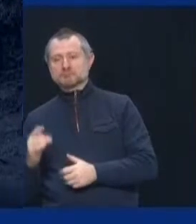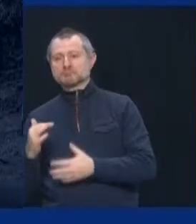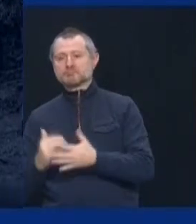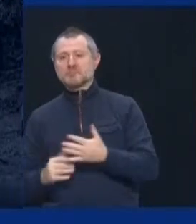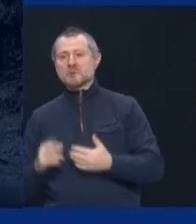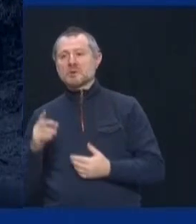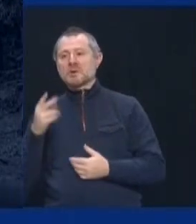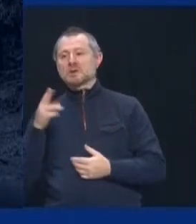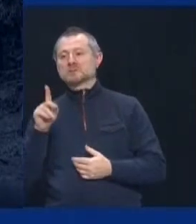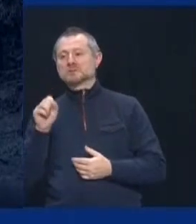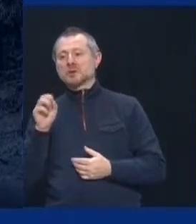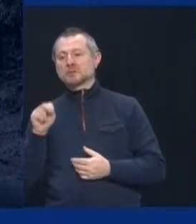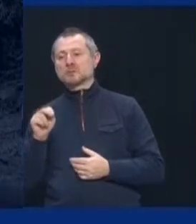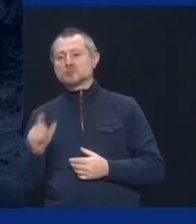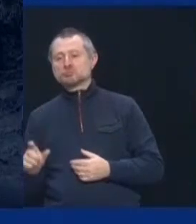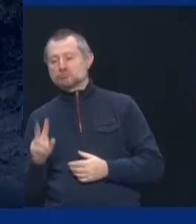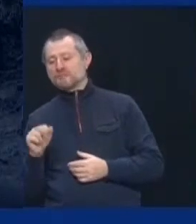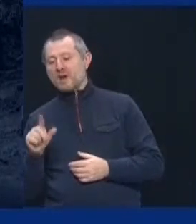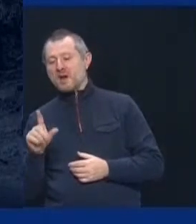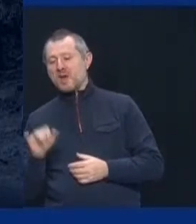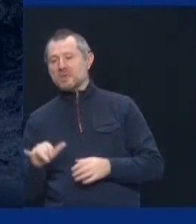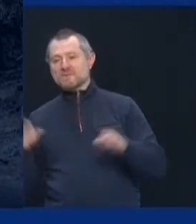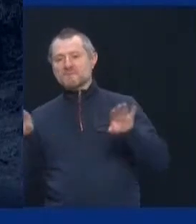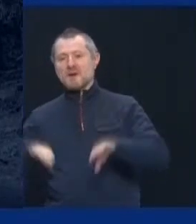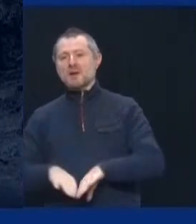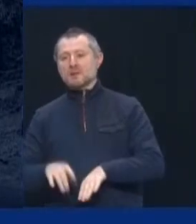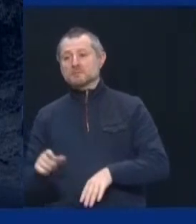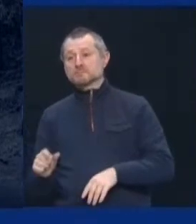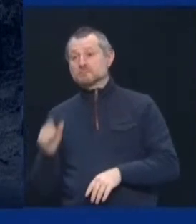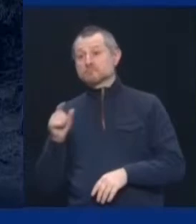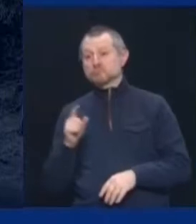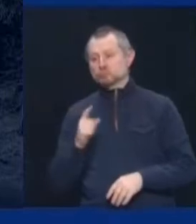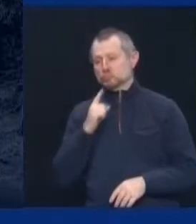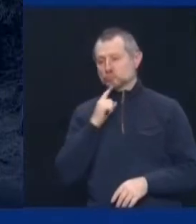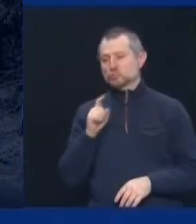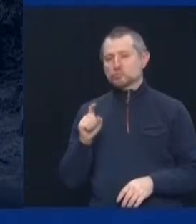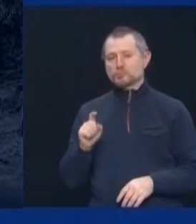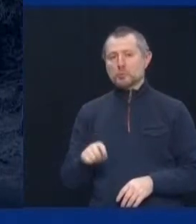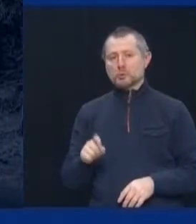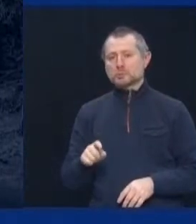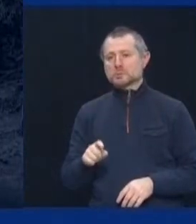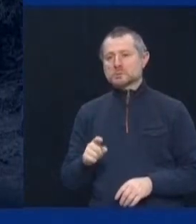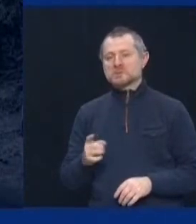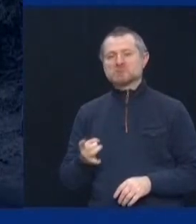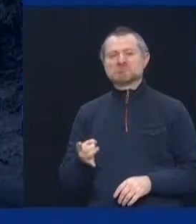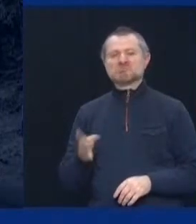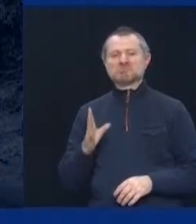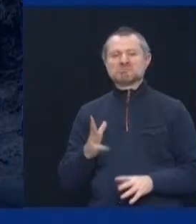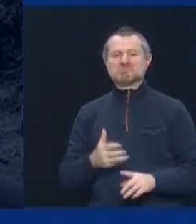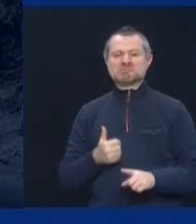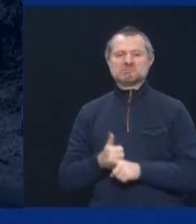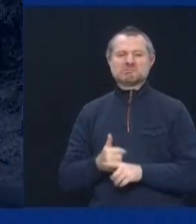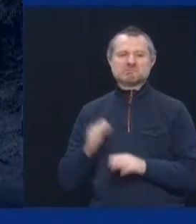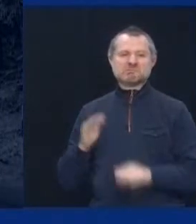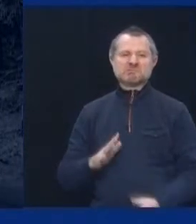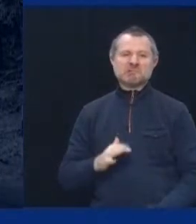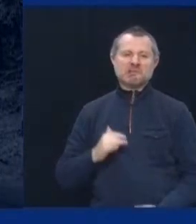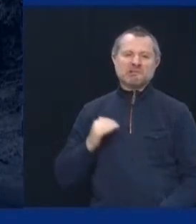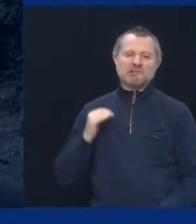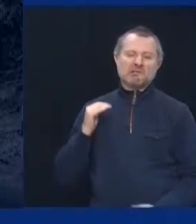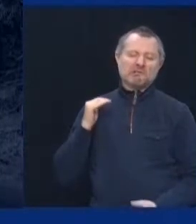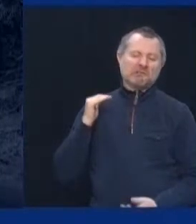Valley, because they are supposed to be the areas that are very hard hit. This is